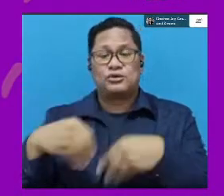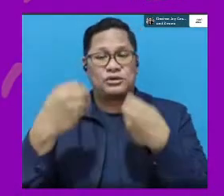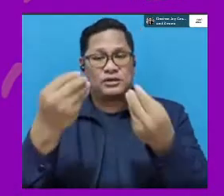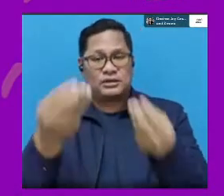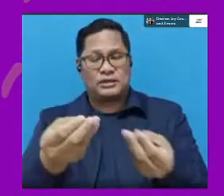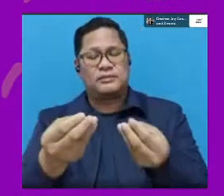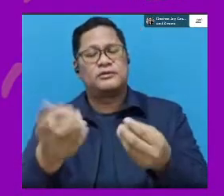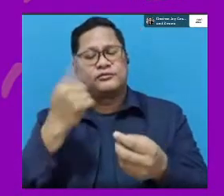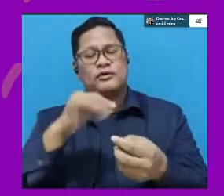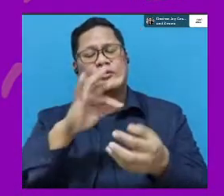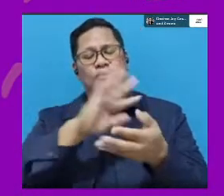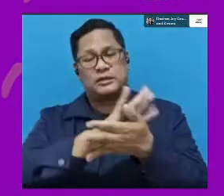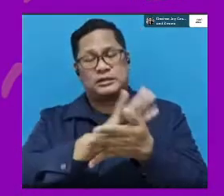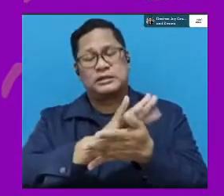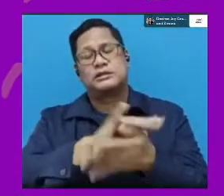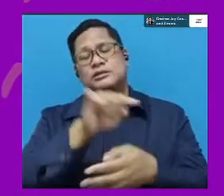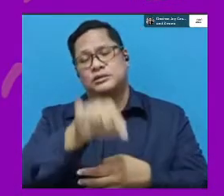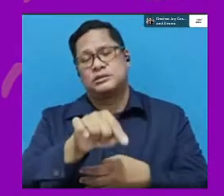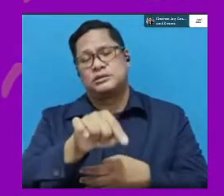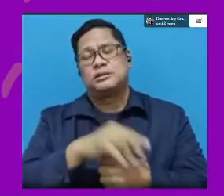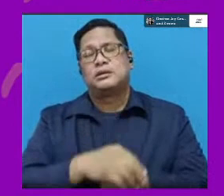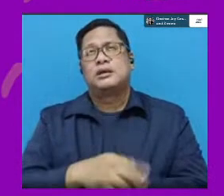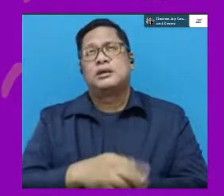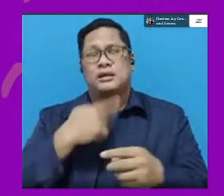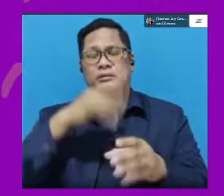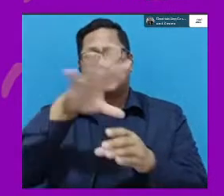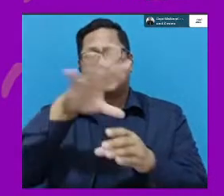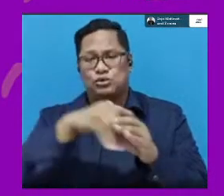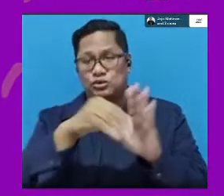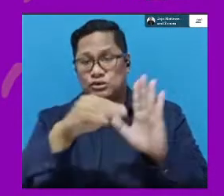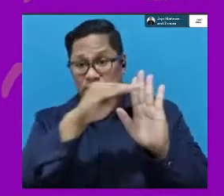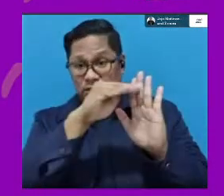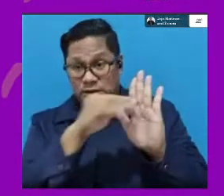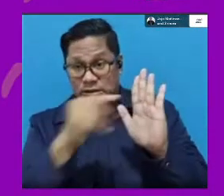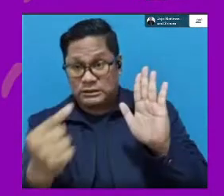vaccines. It is included in one of the provisions that